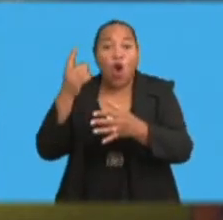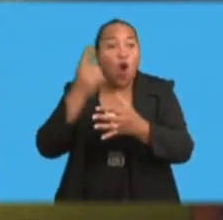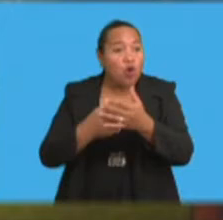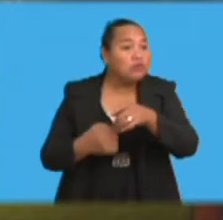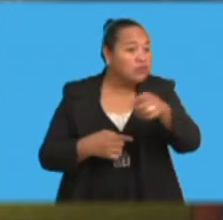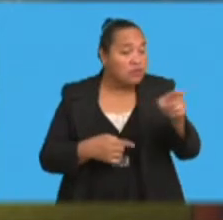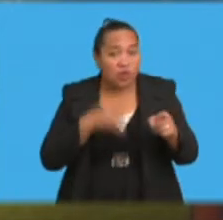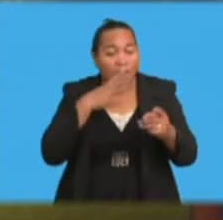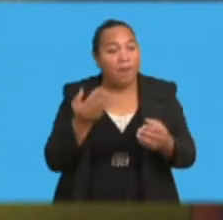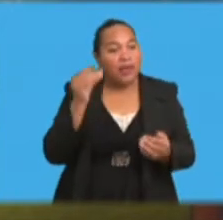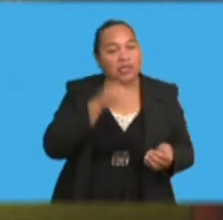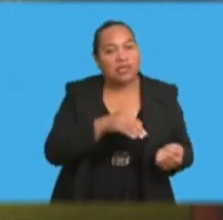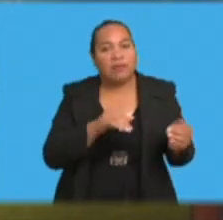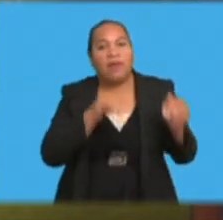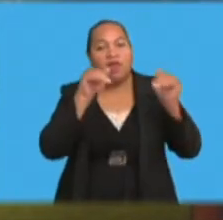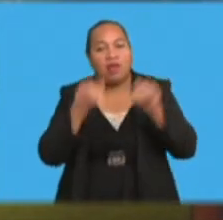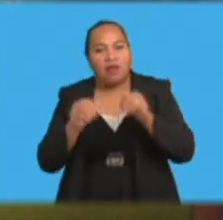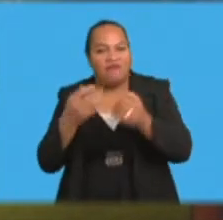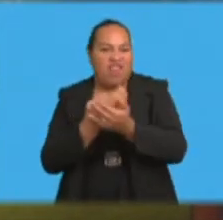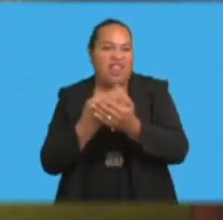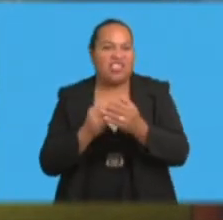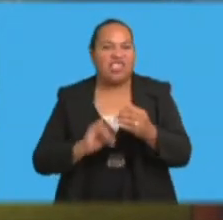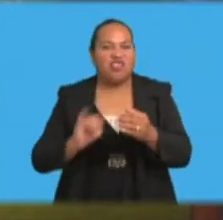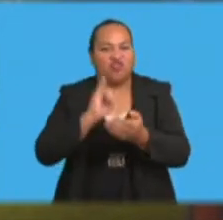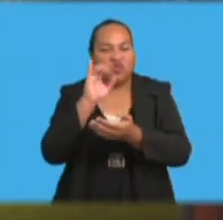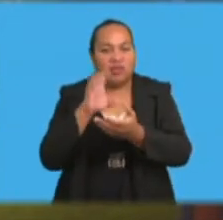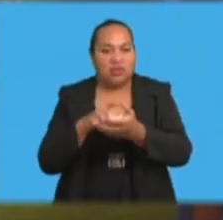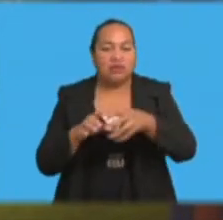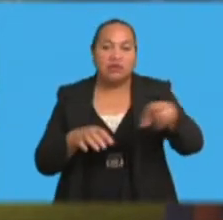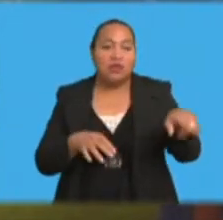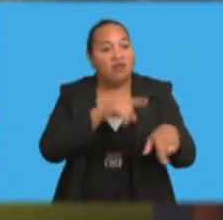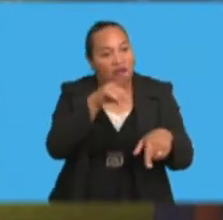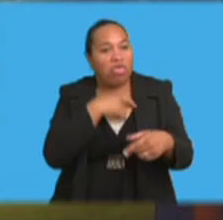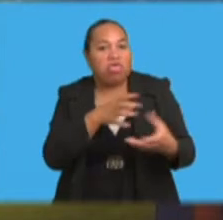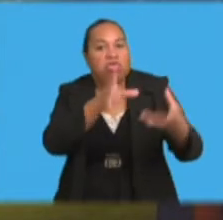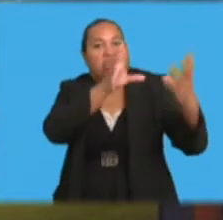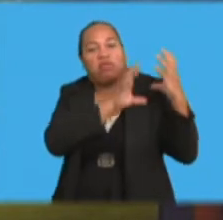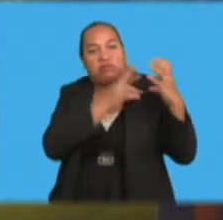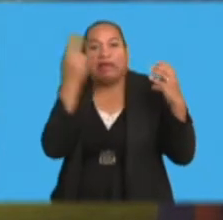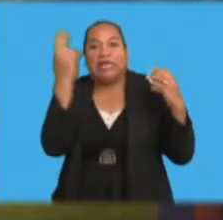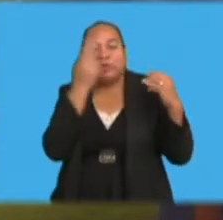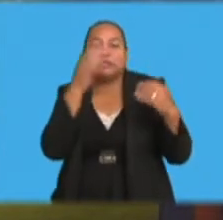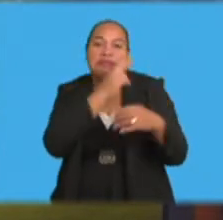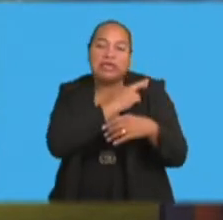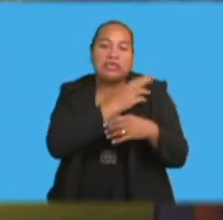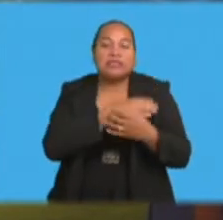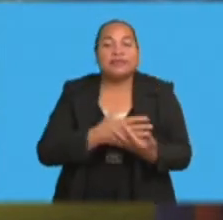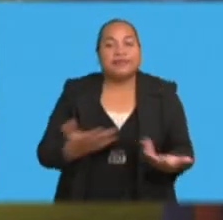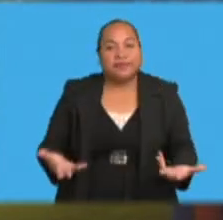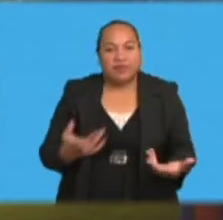participating financial institutions that also bear the credit risk and must on-lend the funds at concessional interest